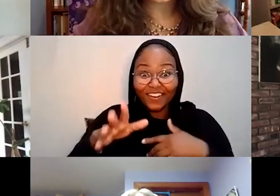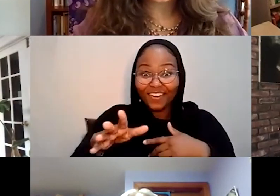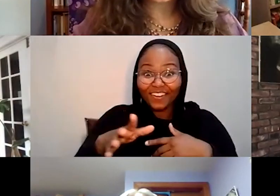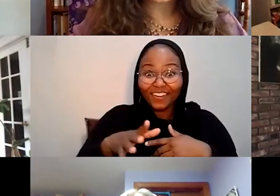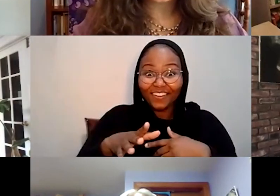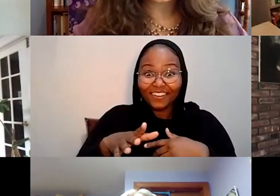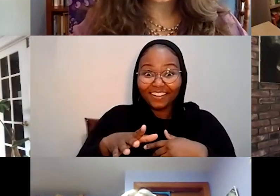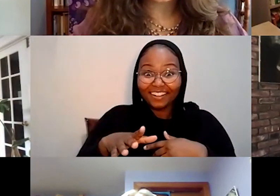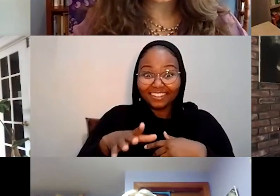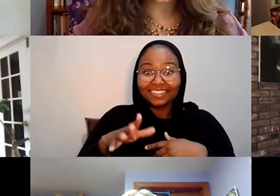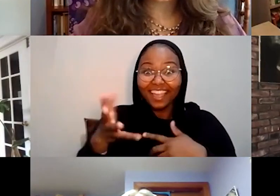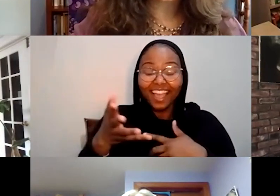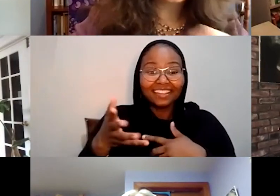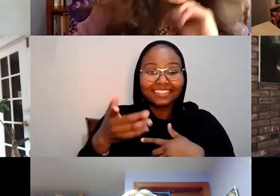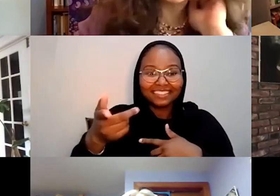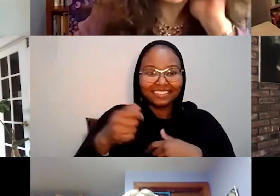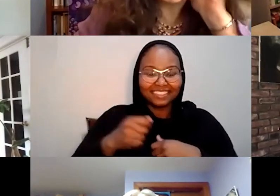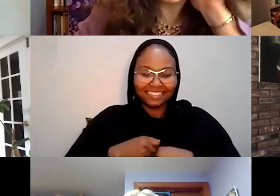go before.